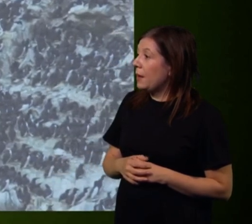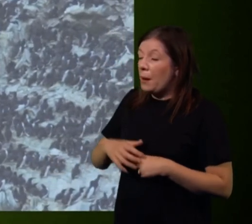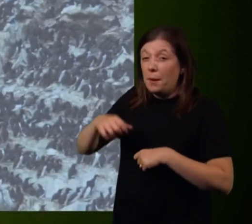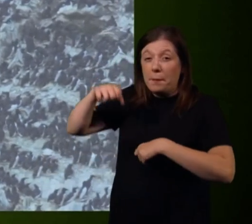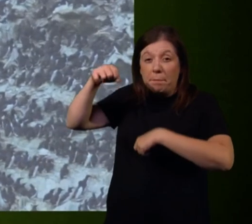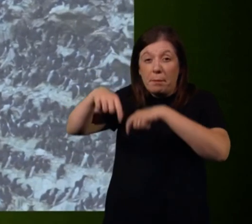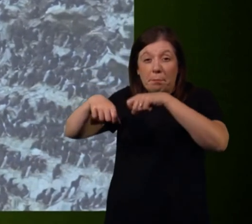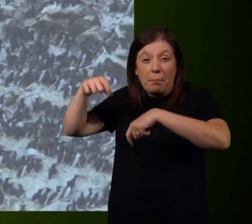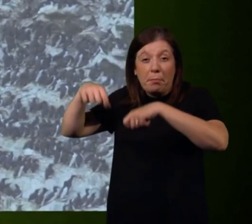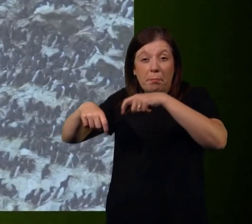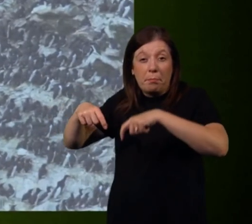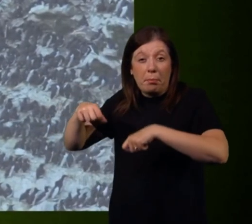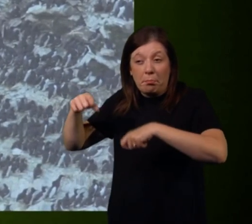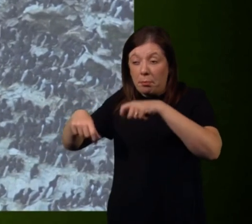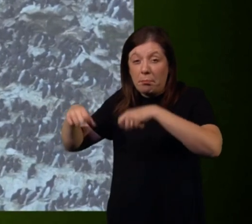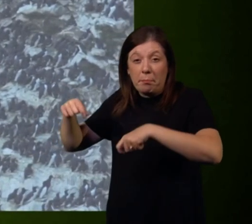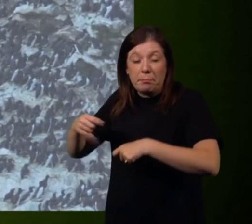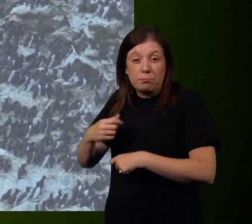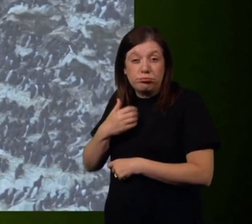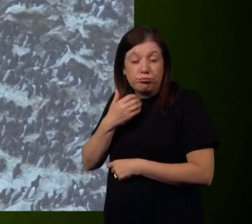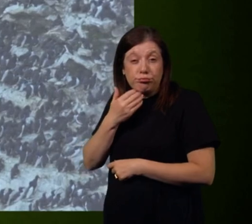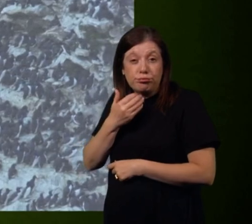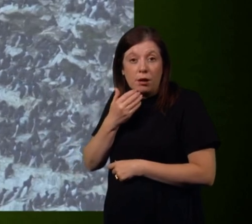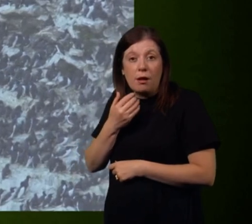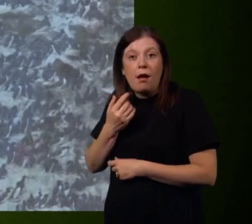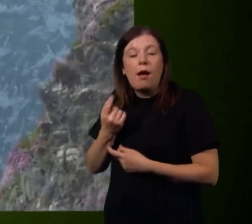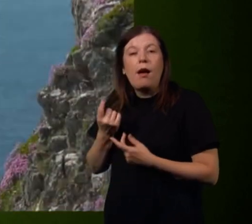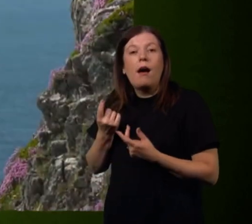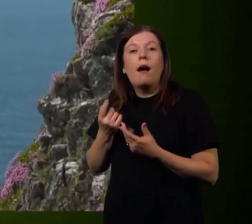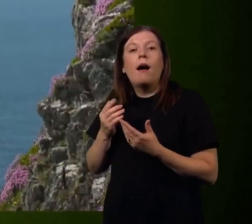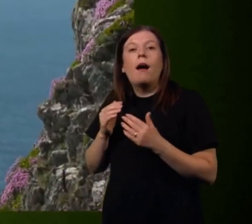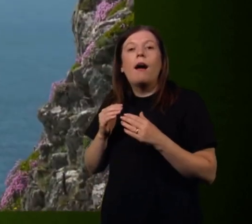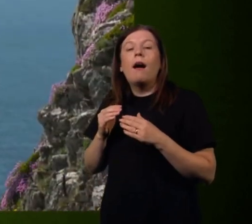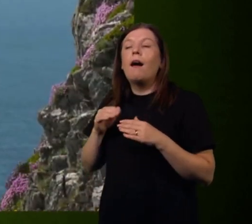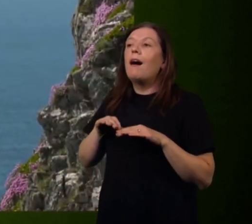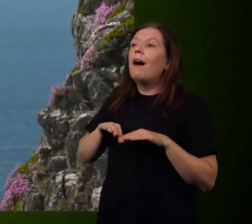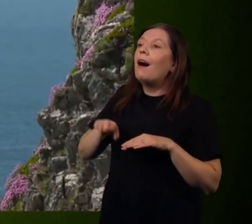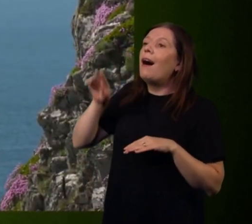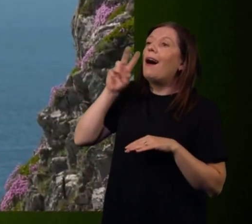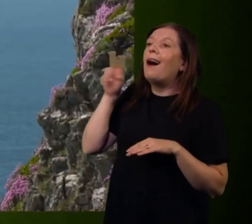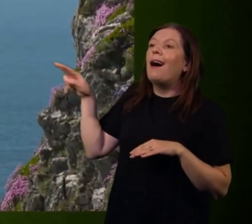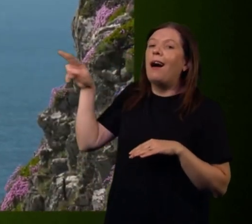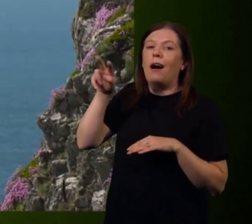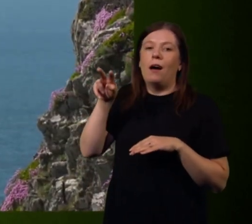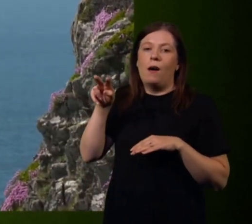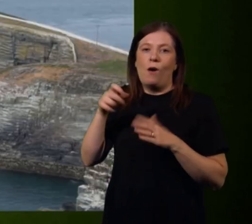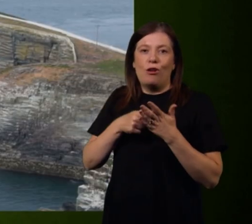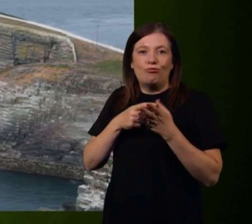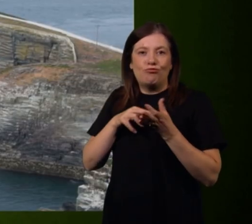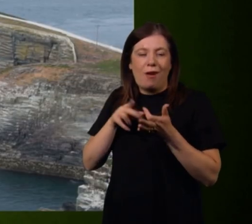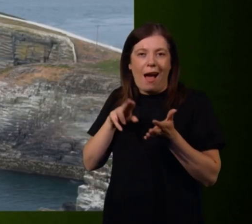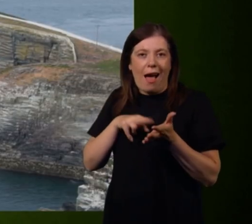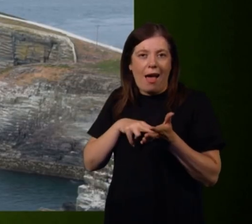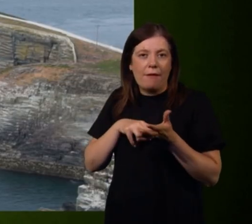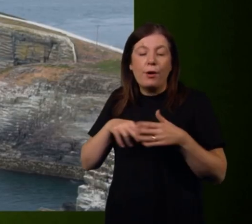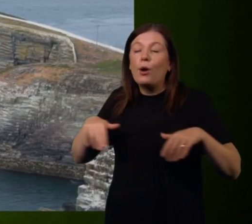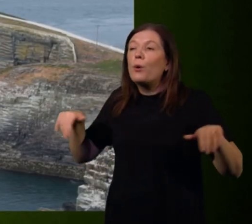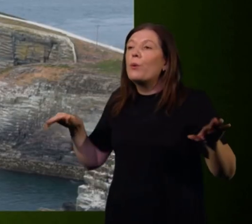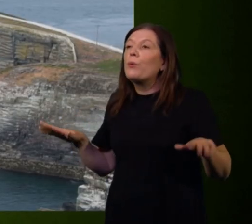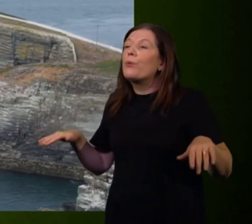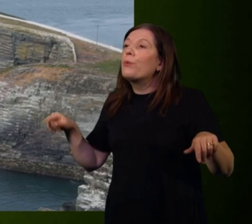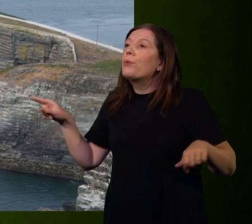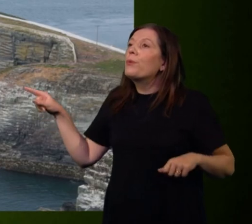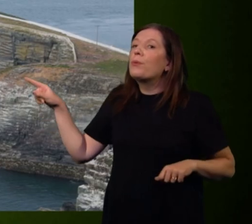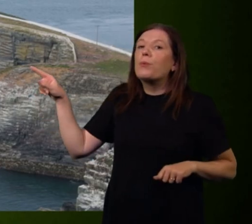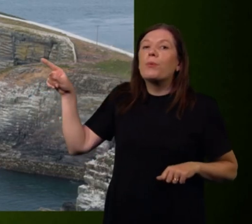It's raucous. But there are also some more peaceful scenes when you get up above the cliffs. We've seen some ravens drifting